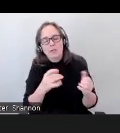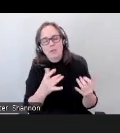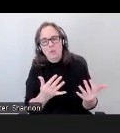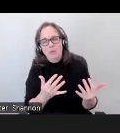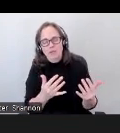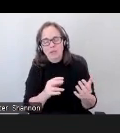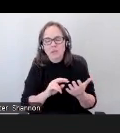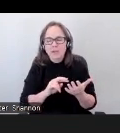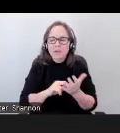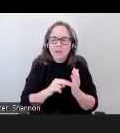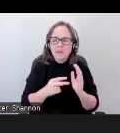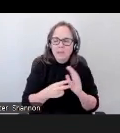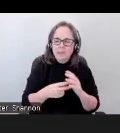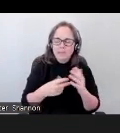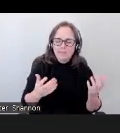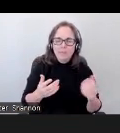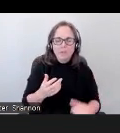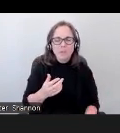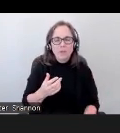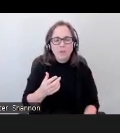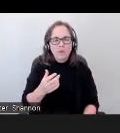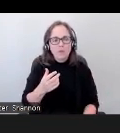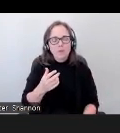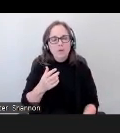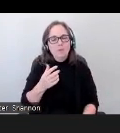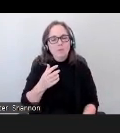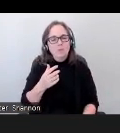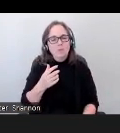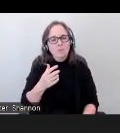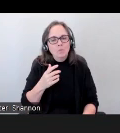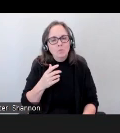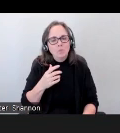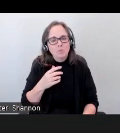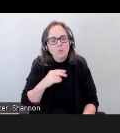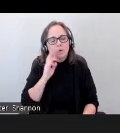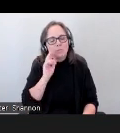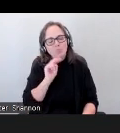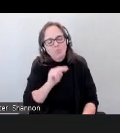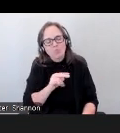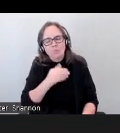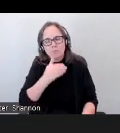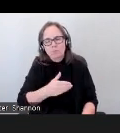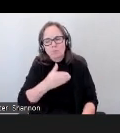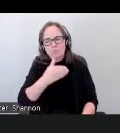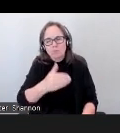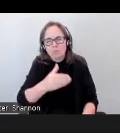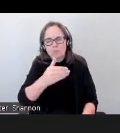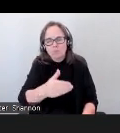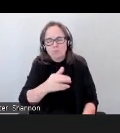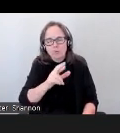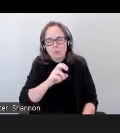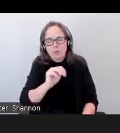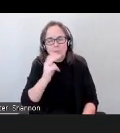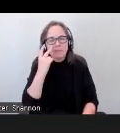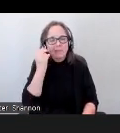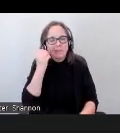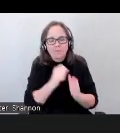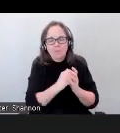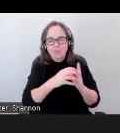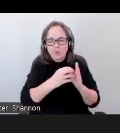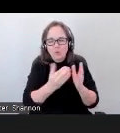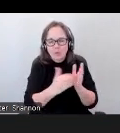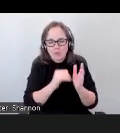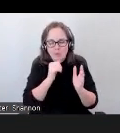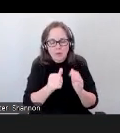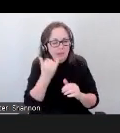which basically means you do a serial surveillance of the rectum to see if the tumor is there. And as long as